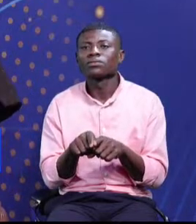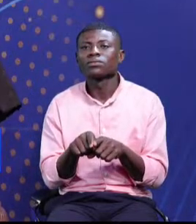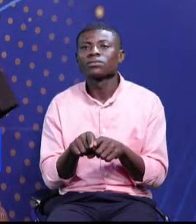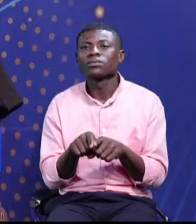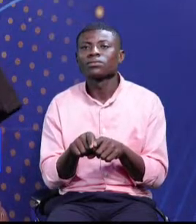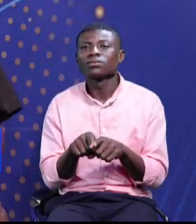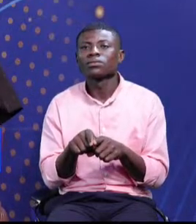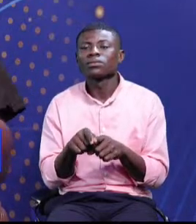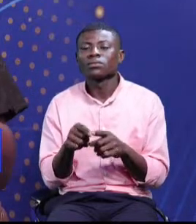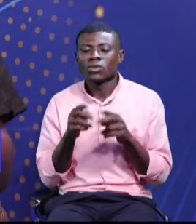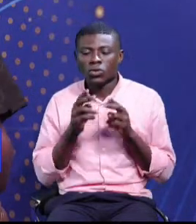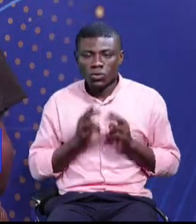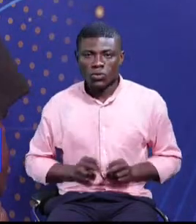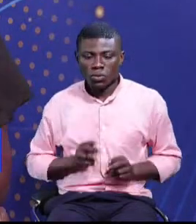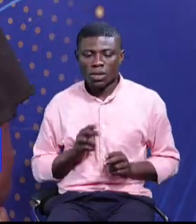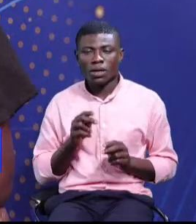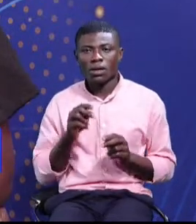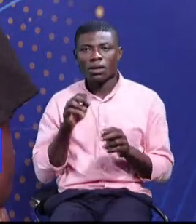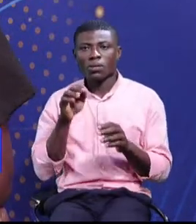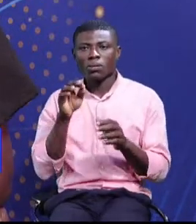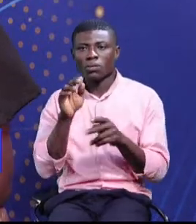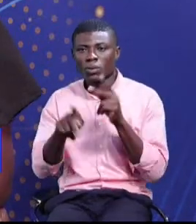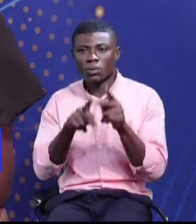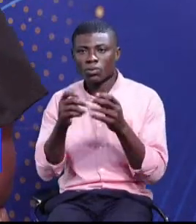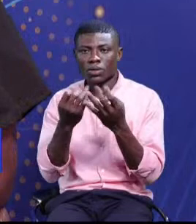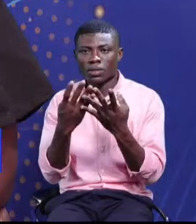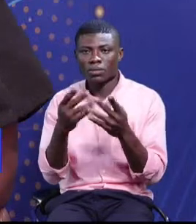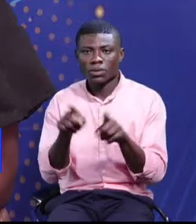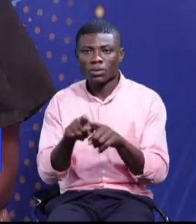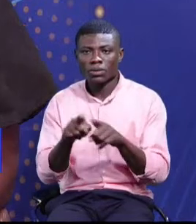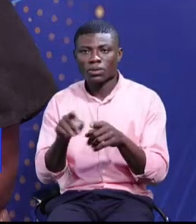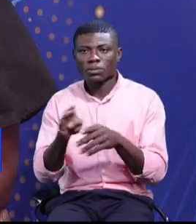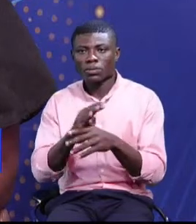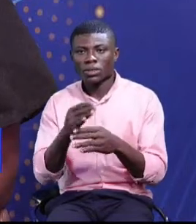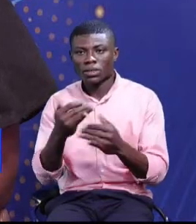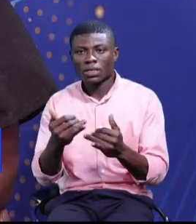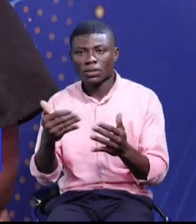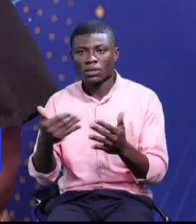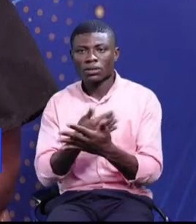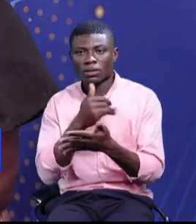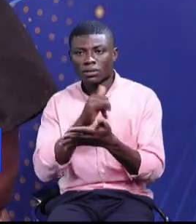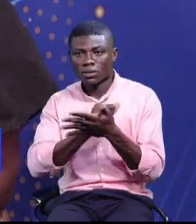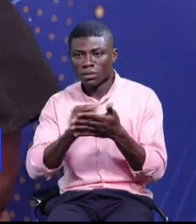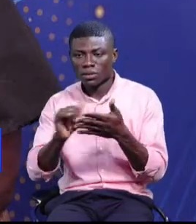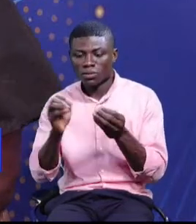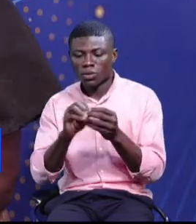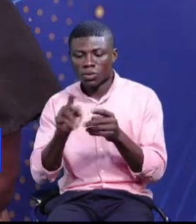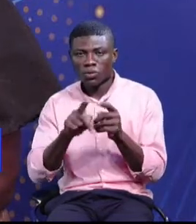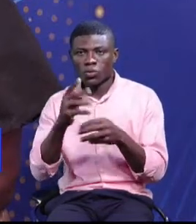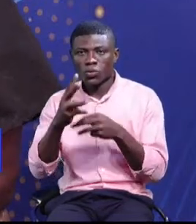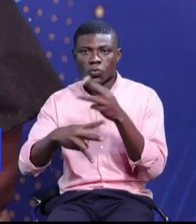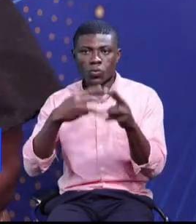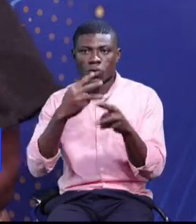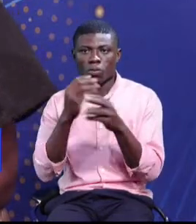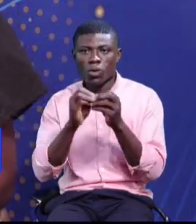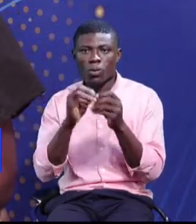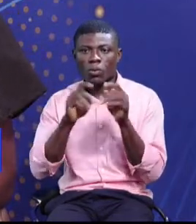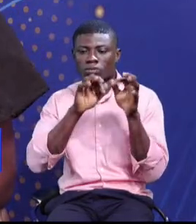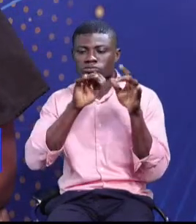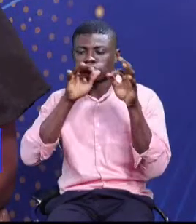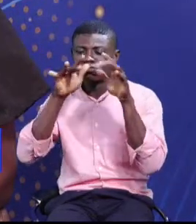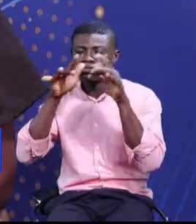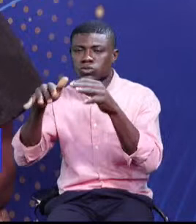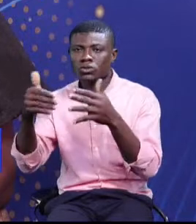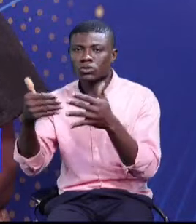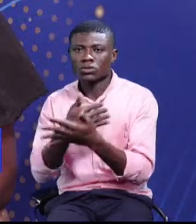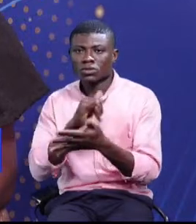like human population as well as business. And they said that currently New York is actually the megapolises of the world. But it stated